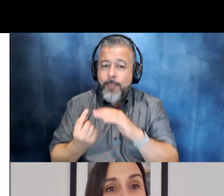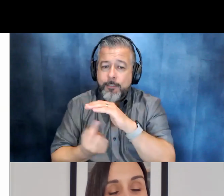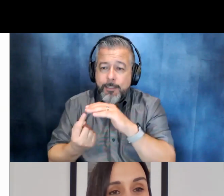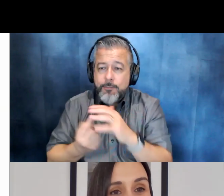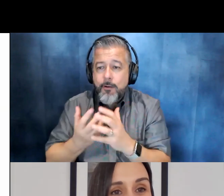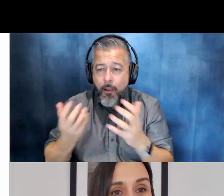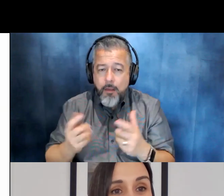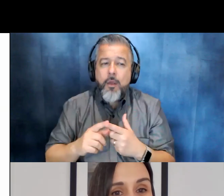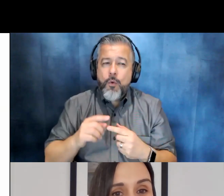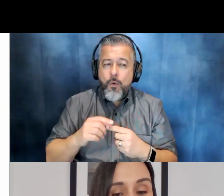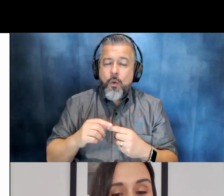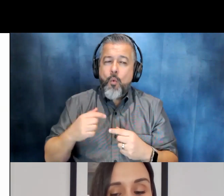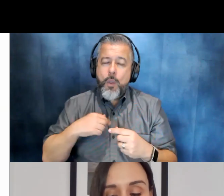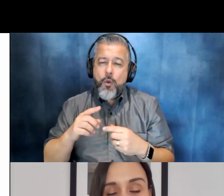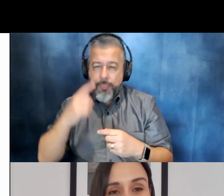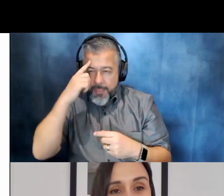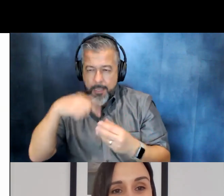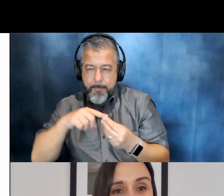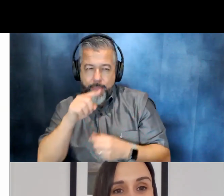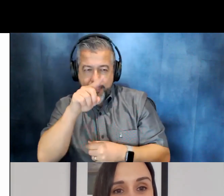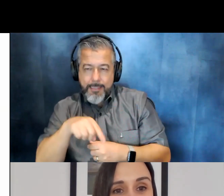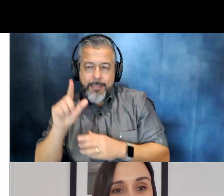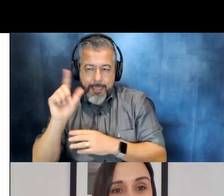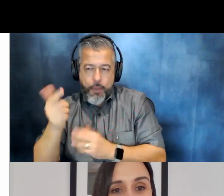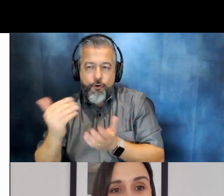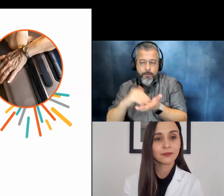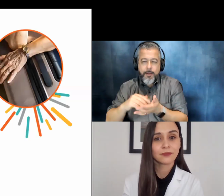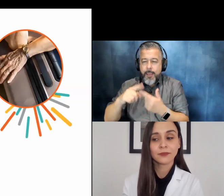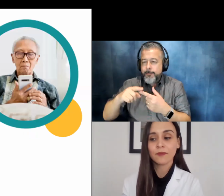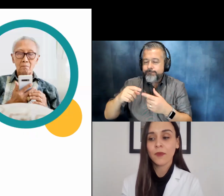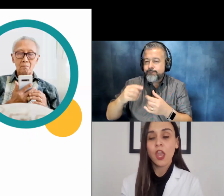We'll come back to these and brainstorm together.